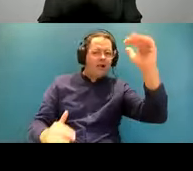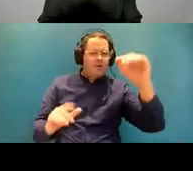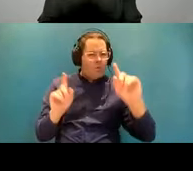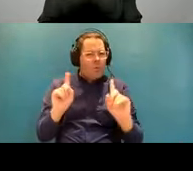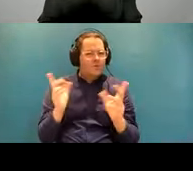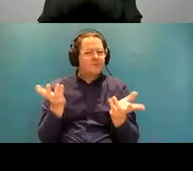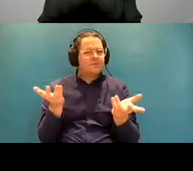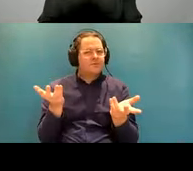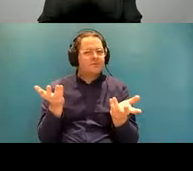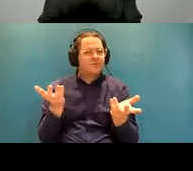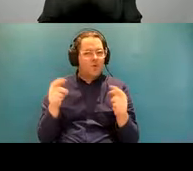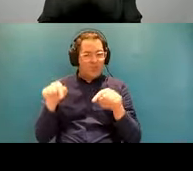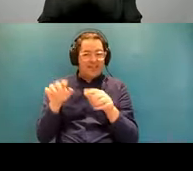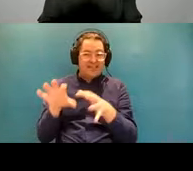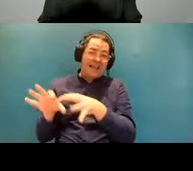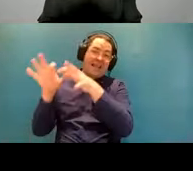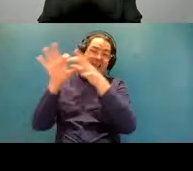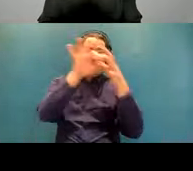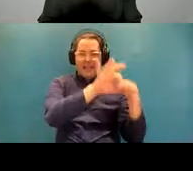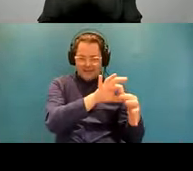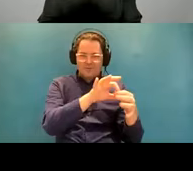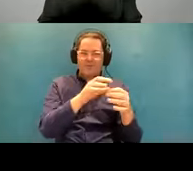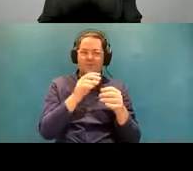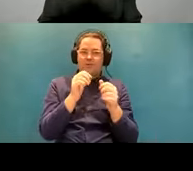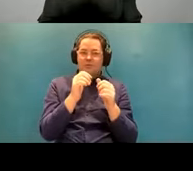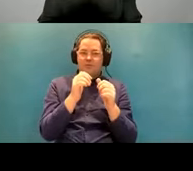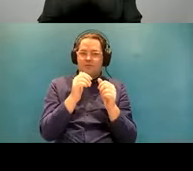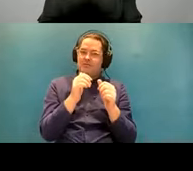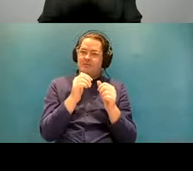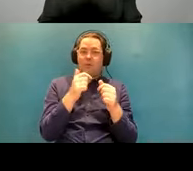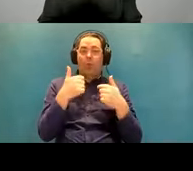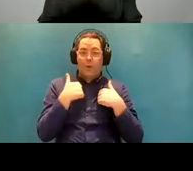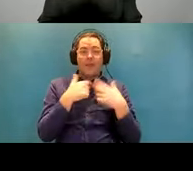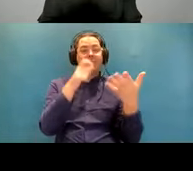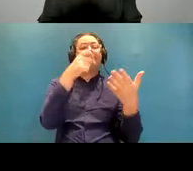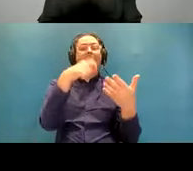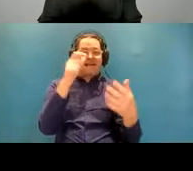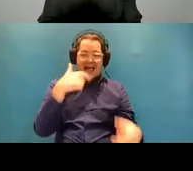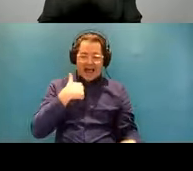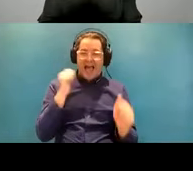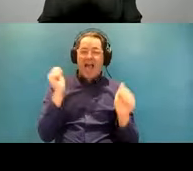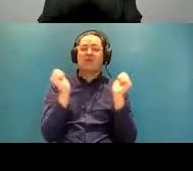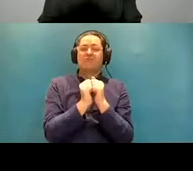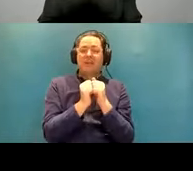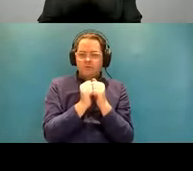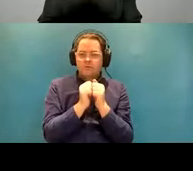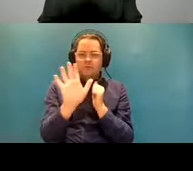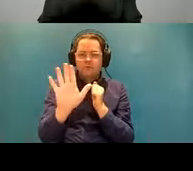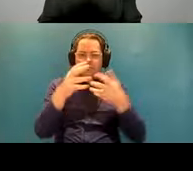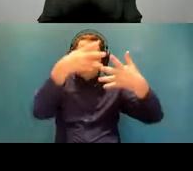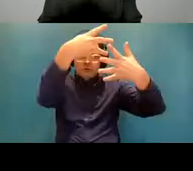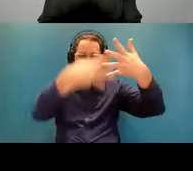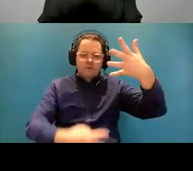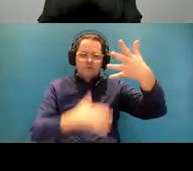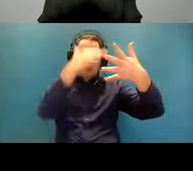kind of going right back up to all the agreements that we just tick a box and say, I agree, we need to work through all of these, because